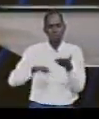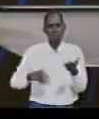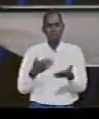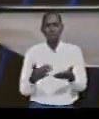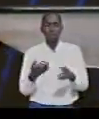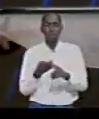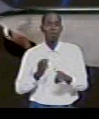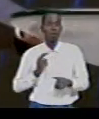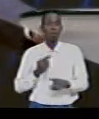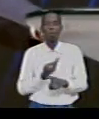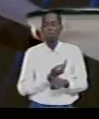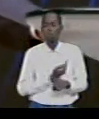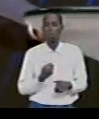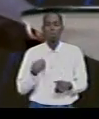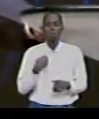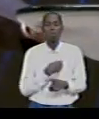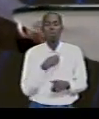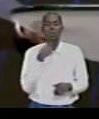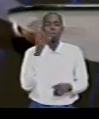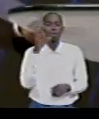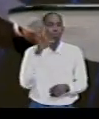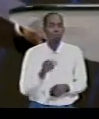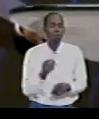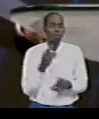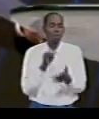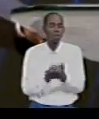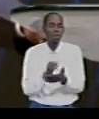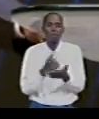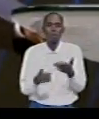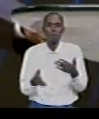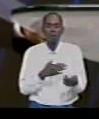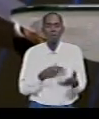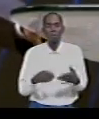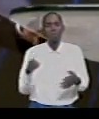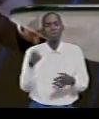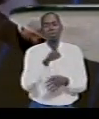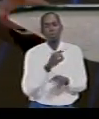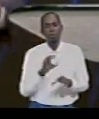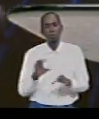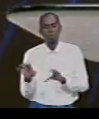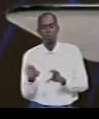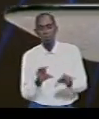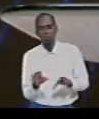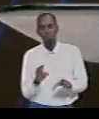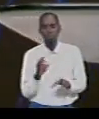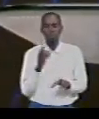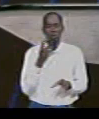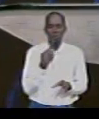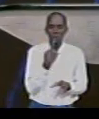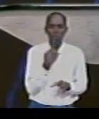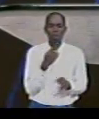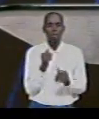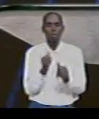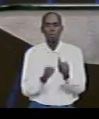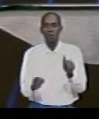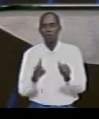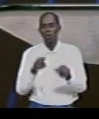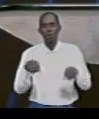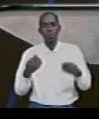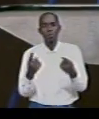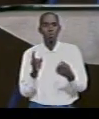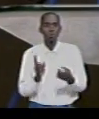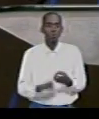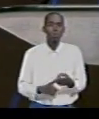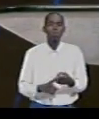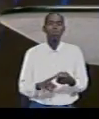we said, whatever they do, whatever they say, wherever they go, to whom we gave a